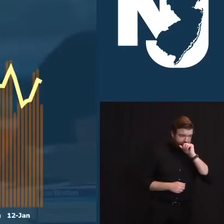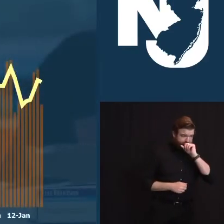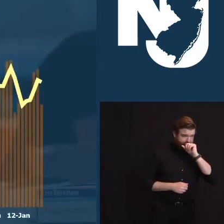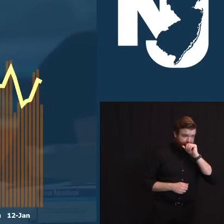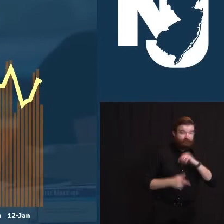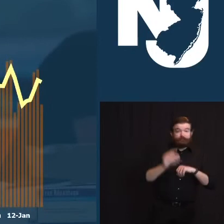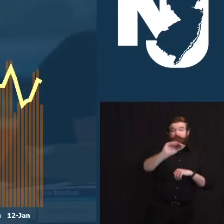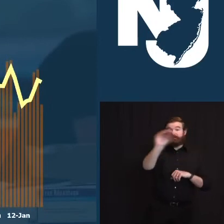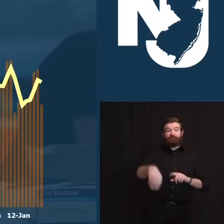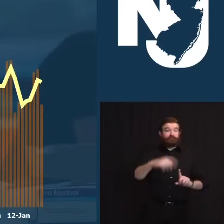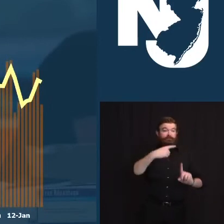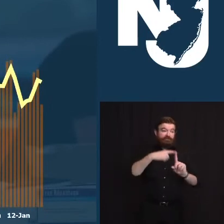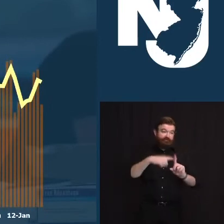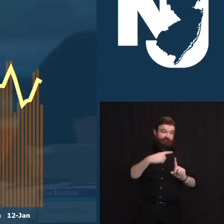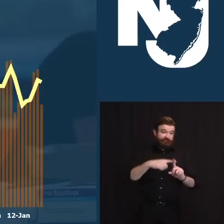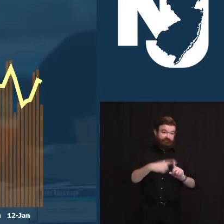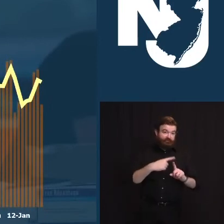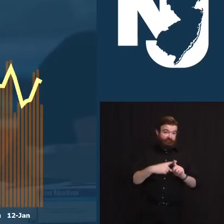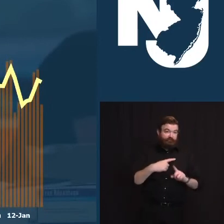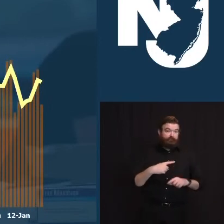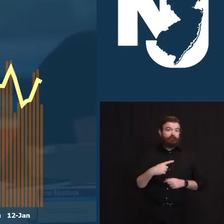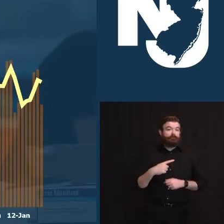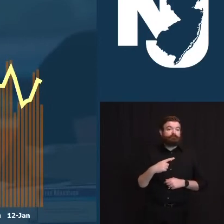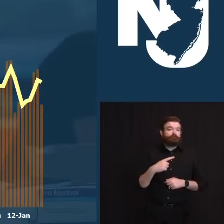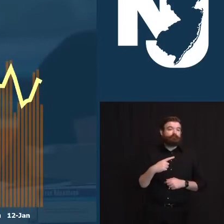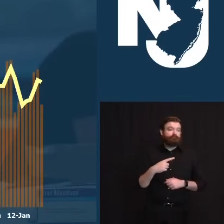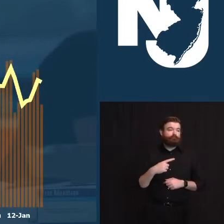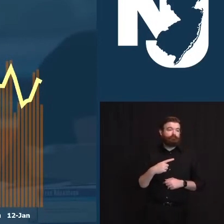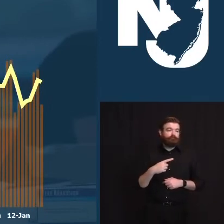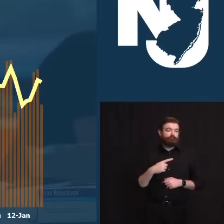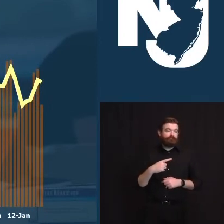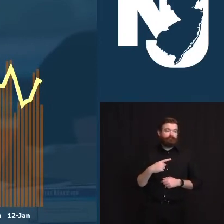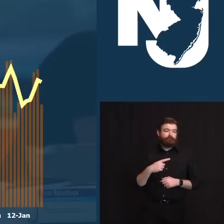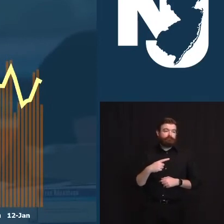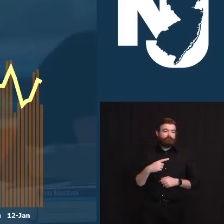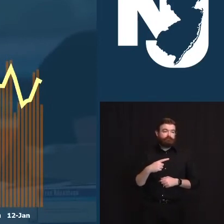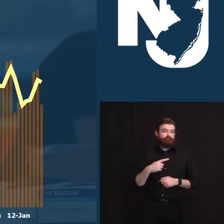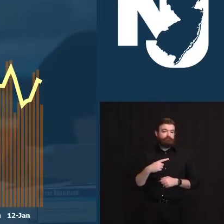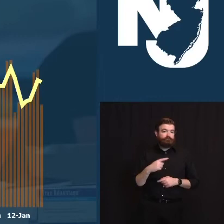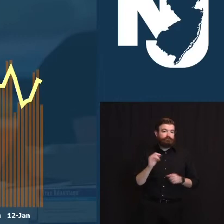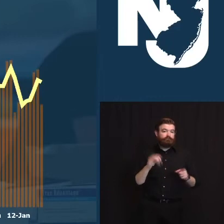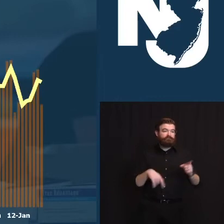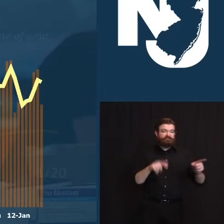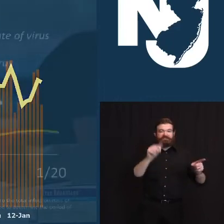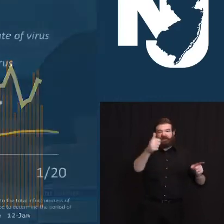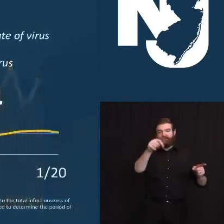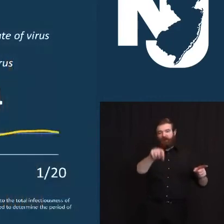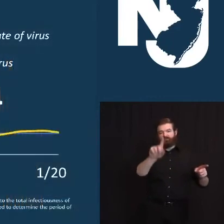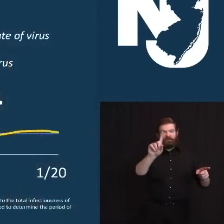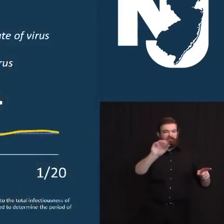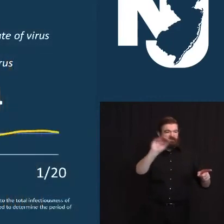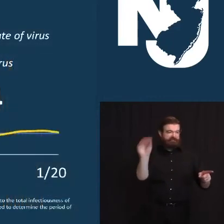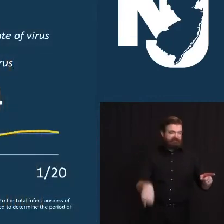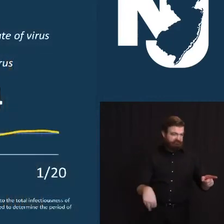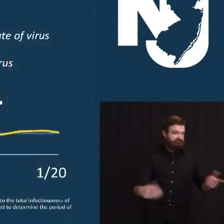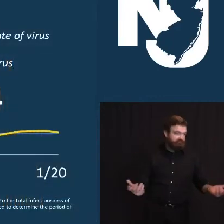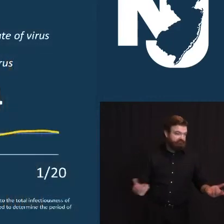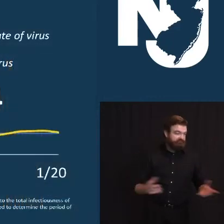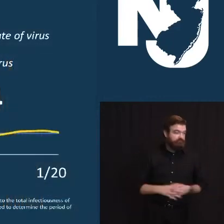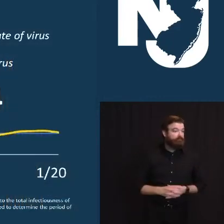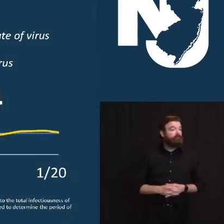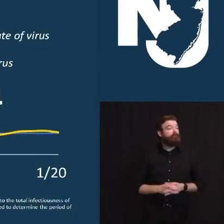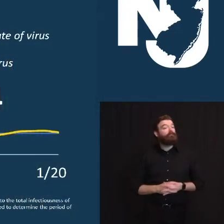52,223 PCR tests recorded on Monday was just over 10%. And the statewide rate of transmission is currently